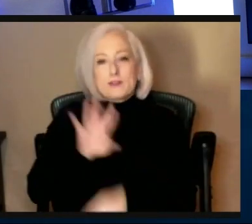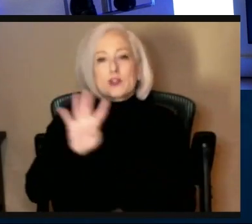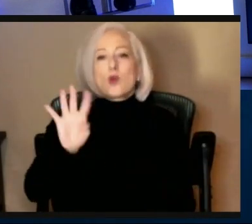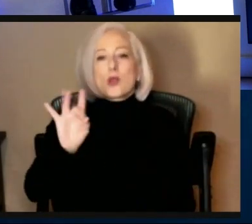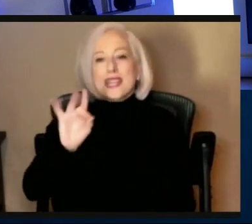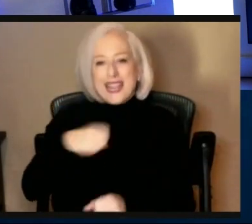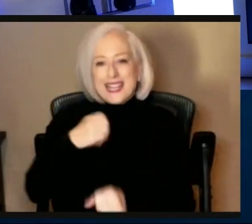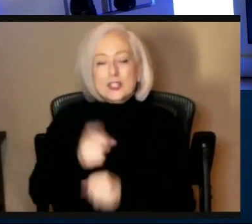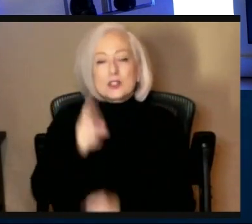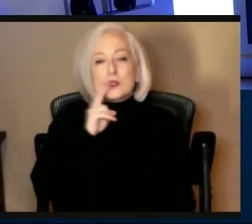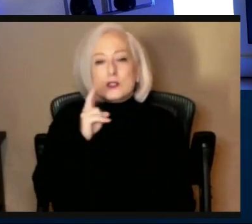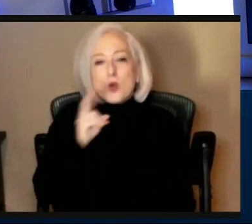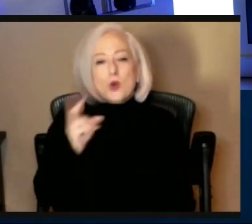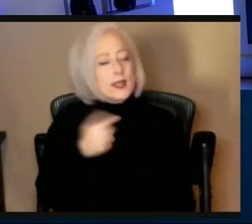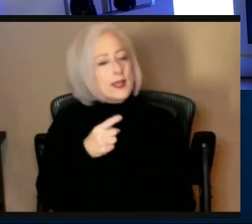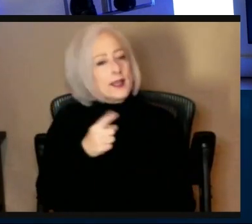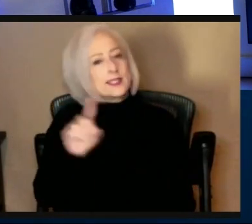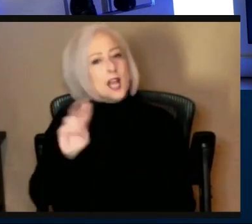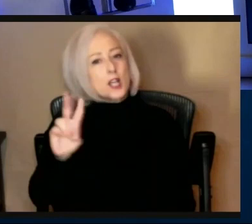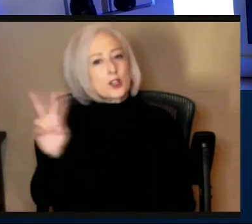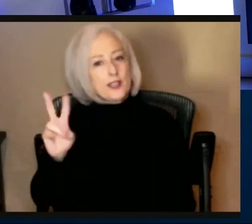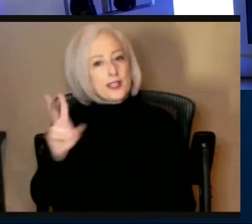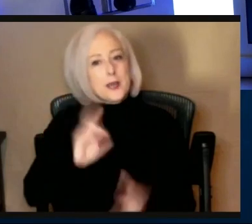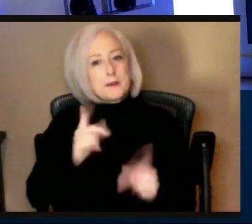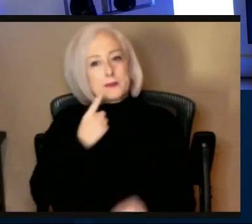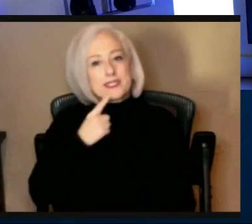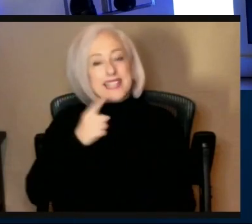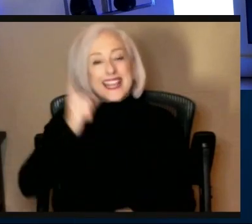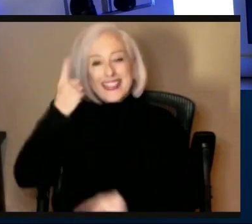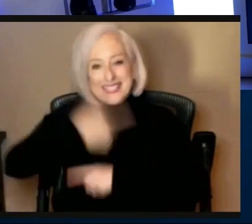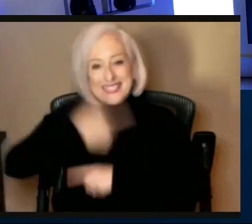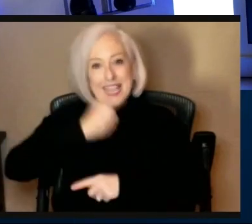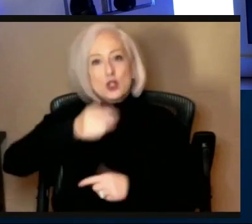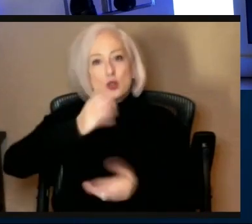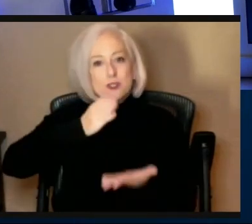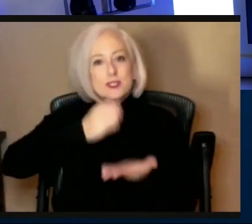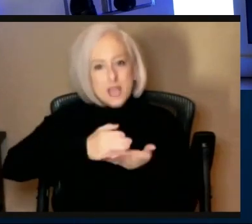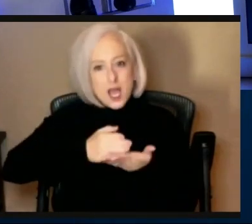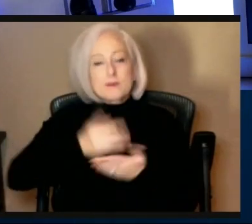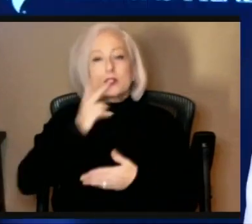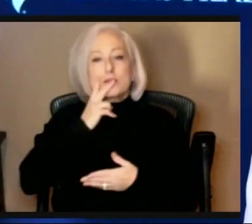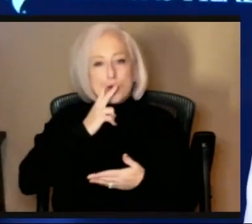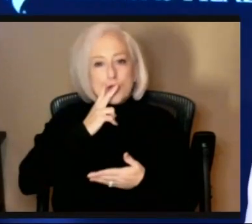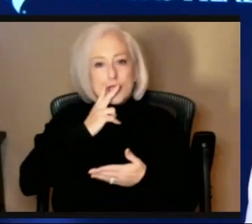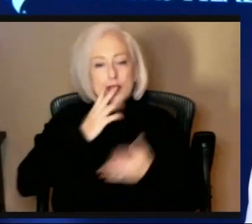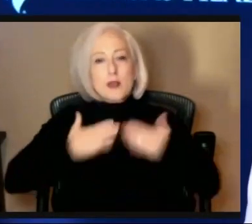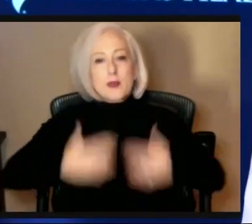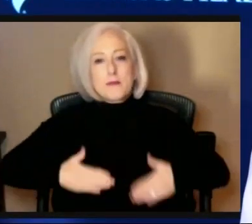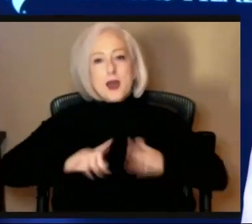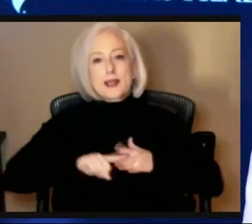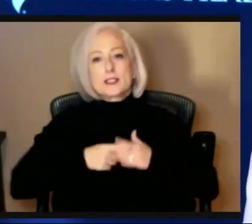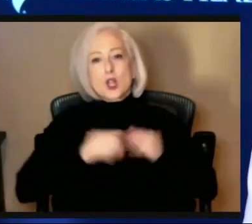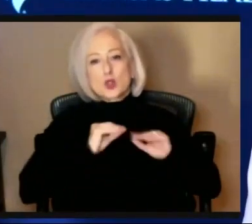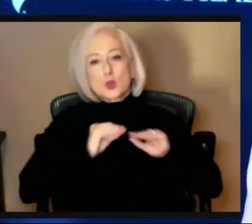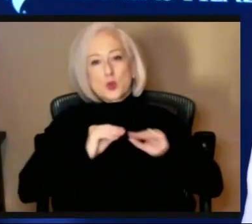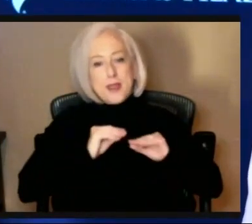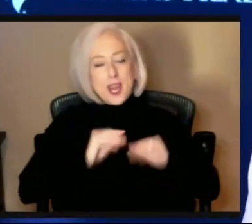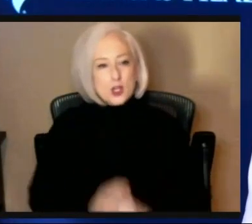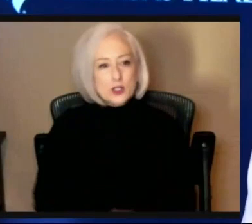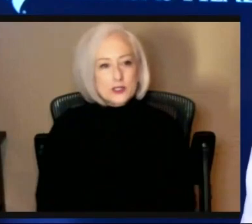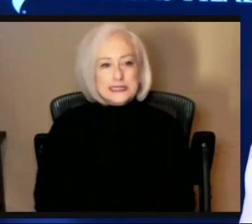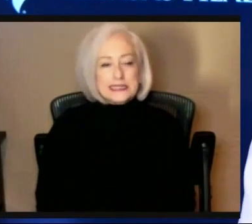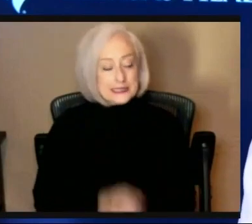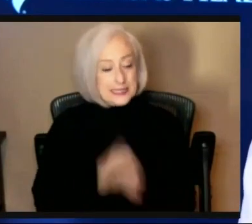V, people say that the day you stop smoking, you start to do that repair. Is that still the case? Short answer is